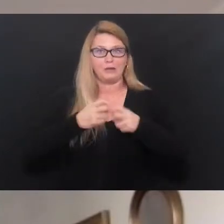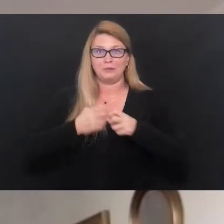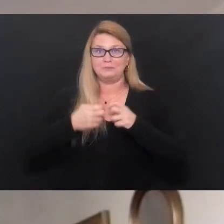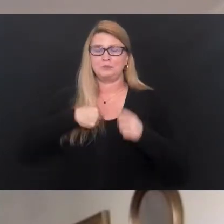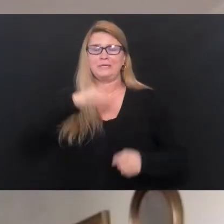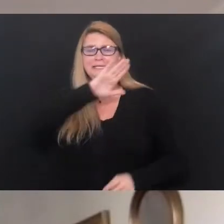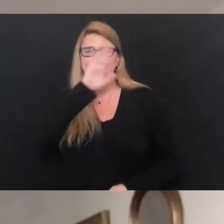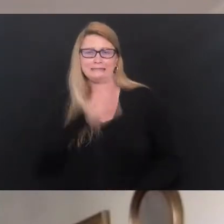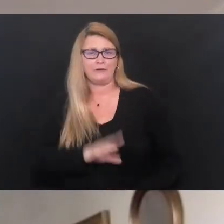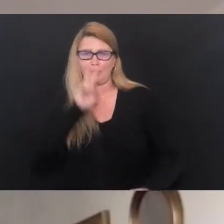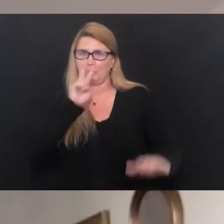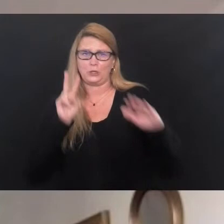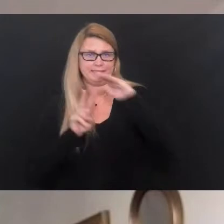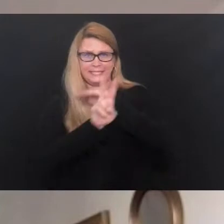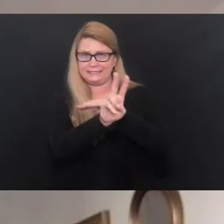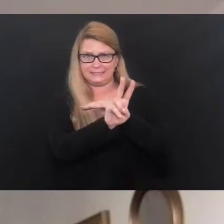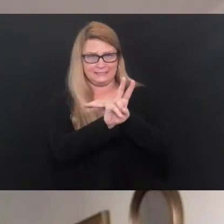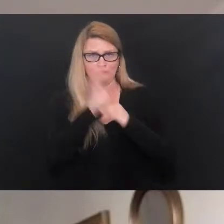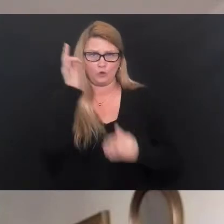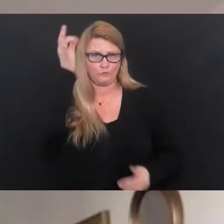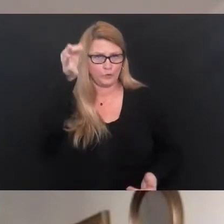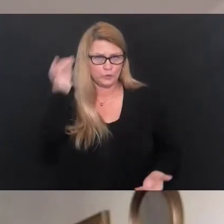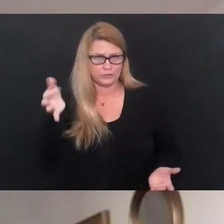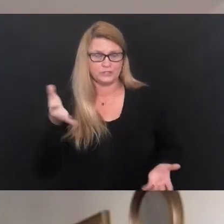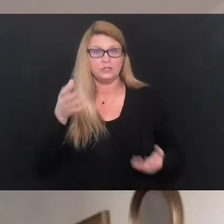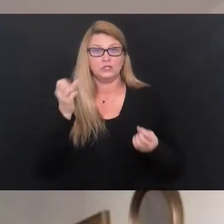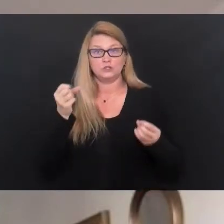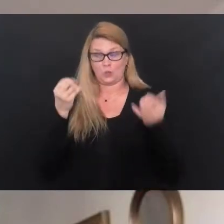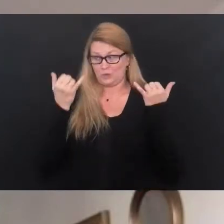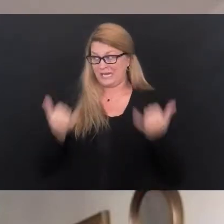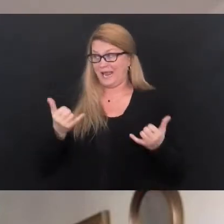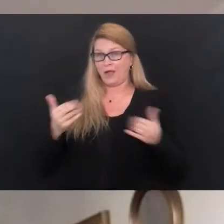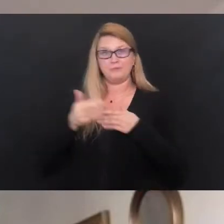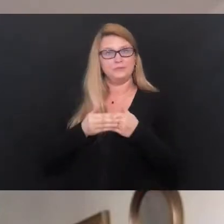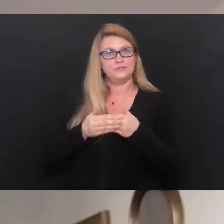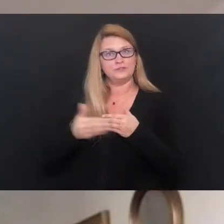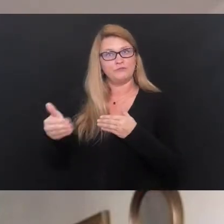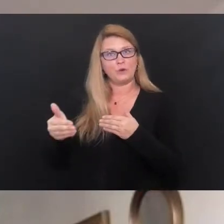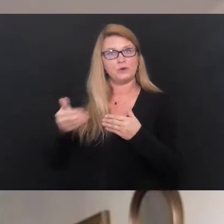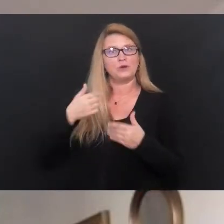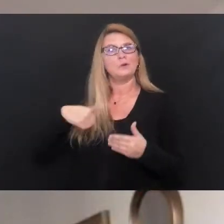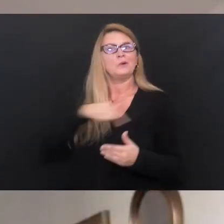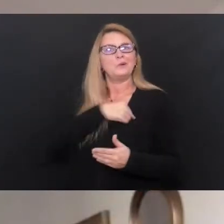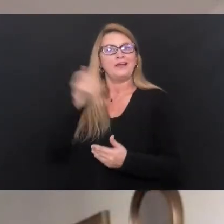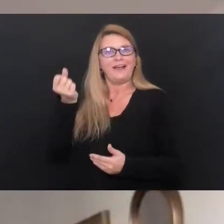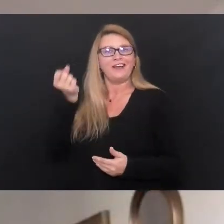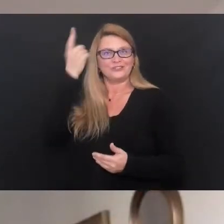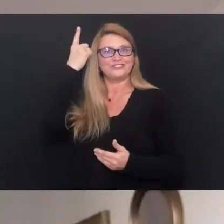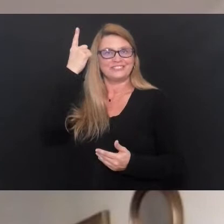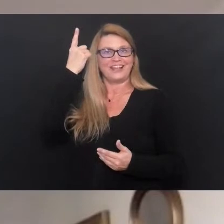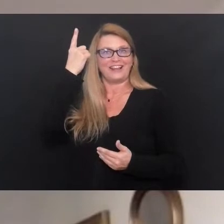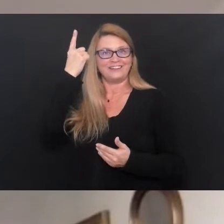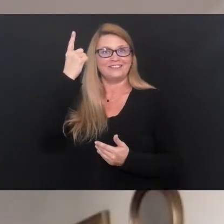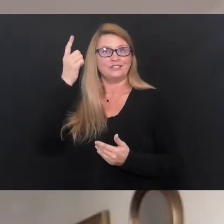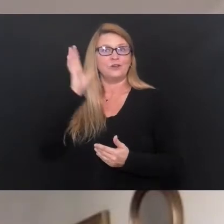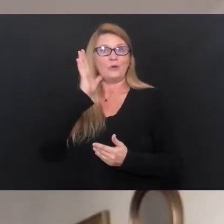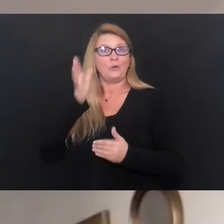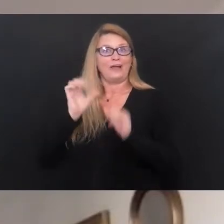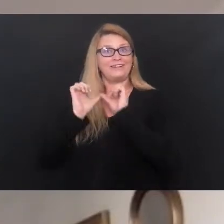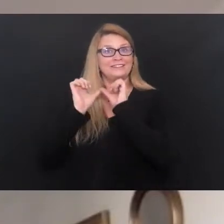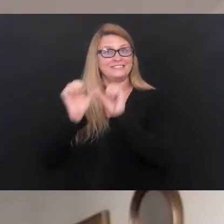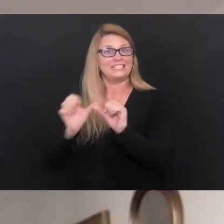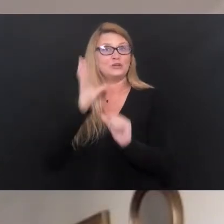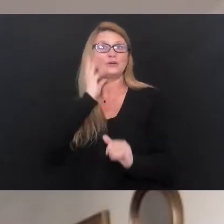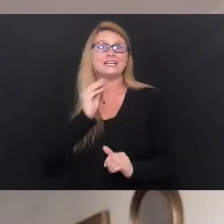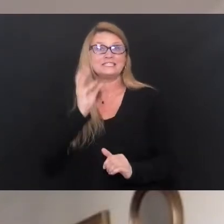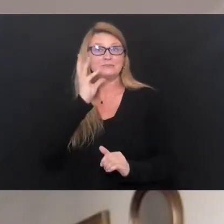predicted at the beginning. So as we go forward, we understand, Mark, as we continue to